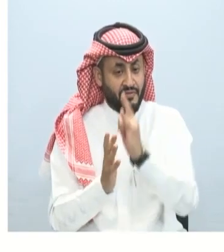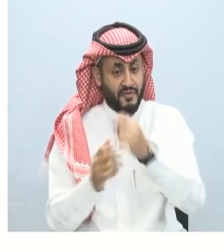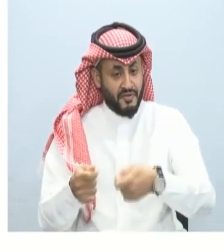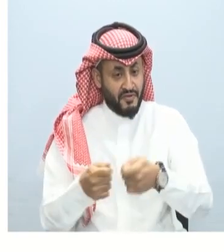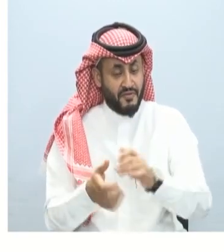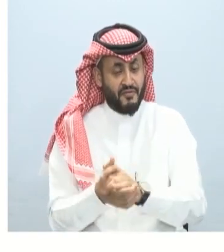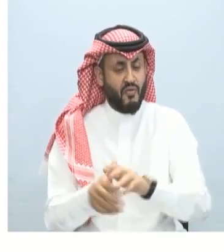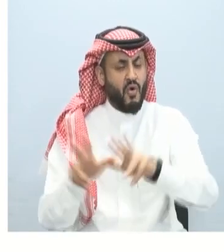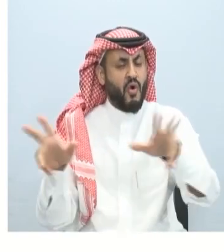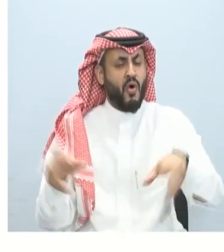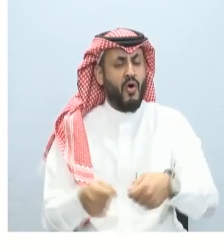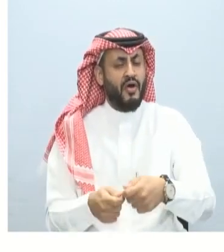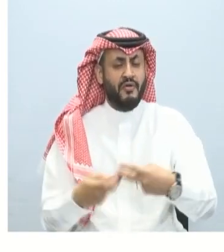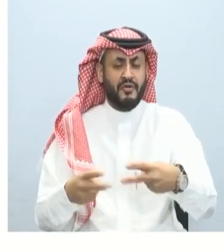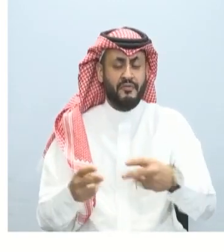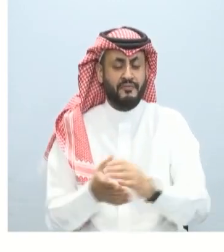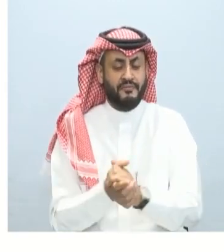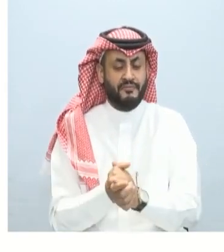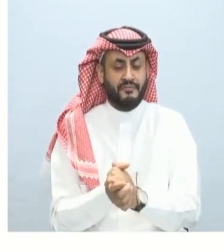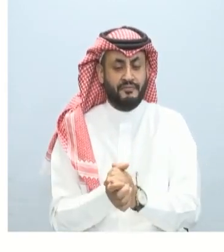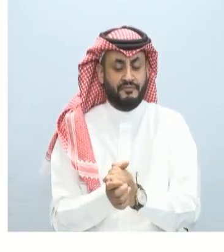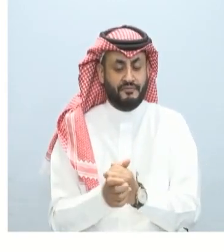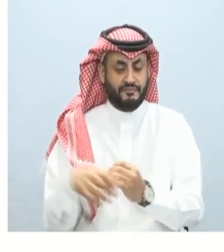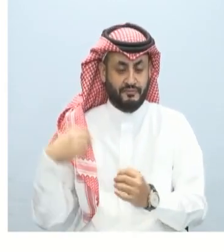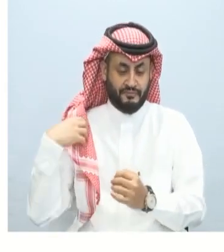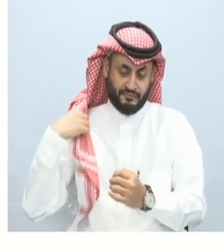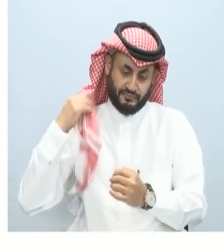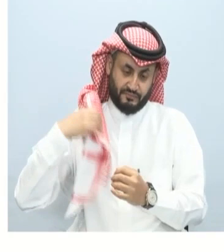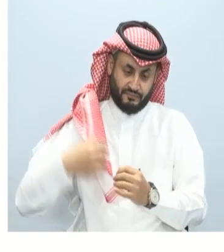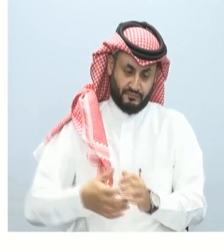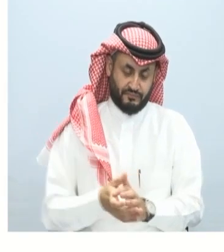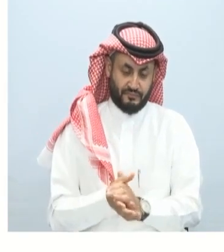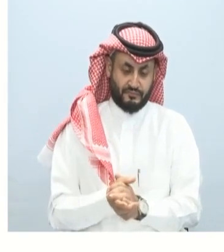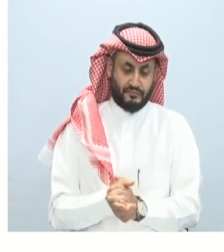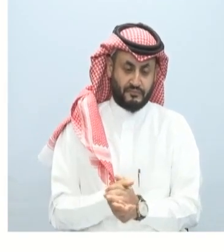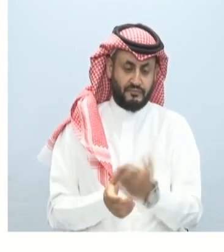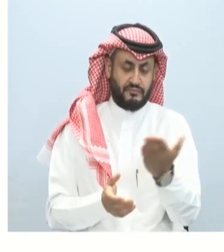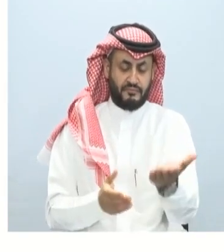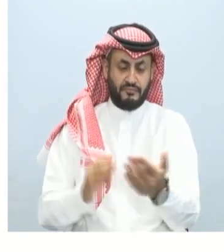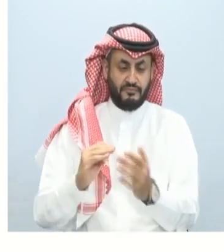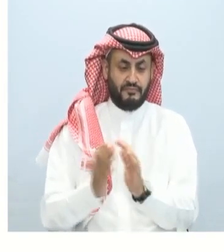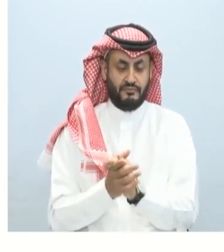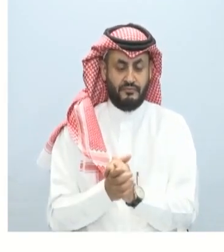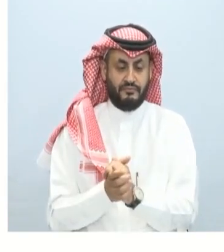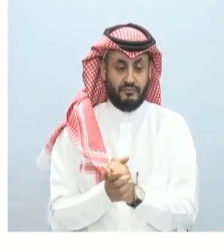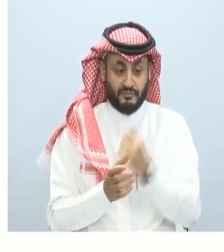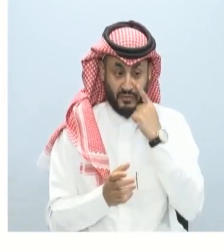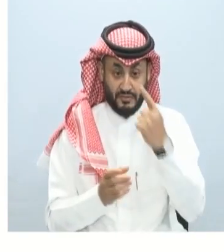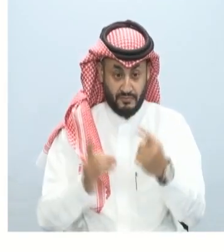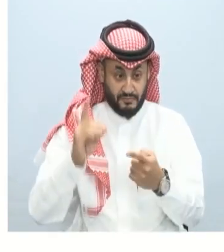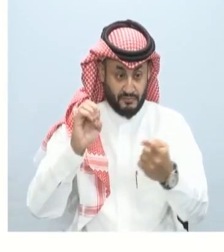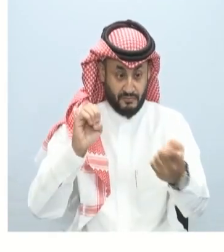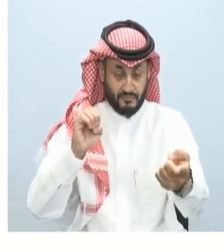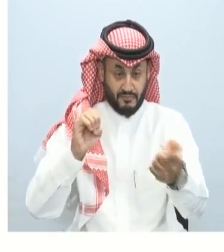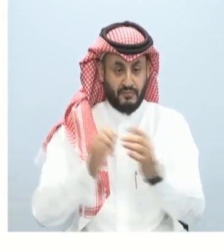use other structures, not just to answer in short answers. So we can answer here. I do